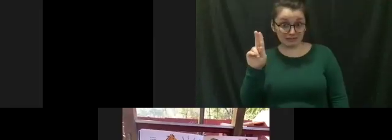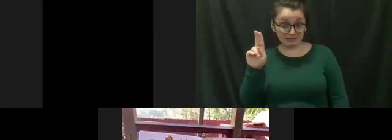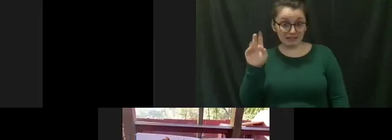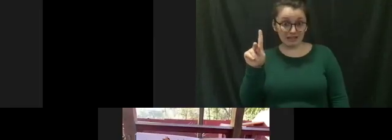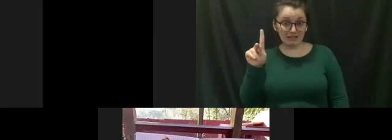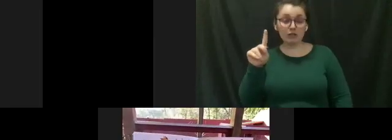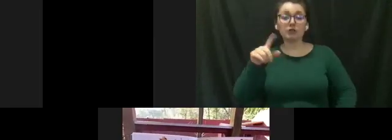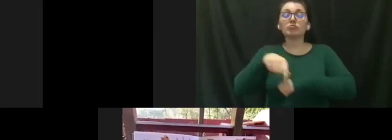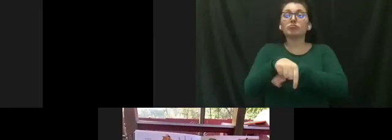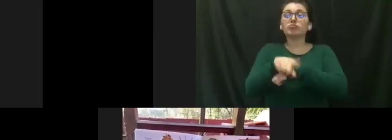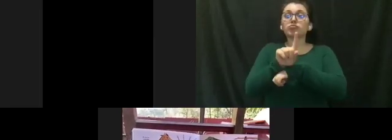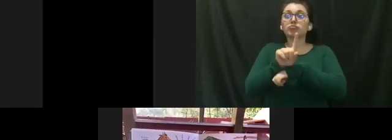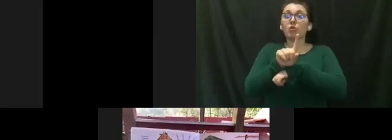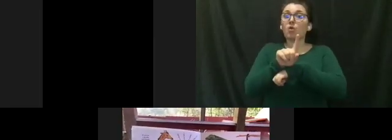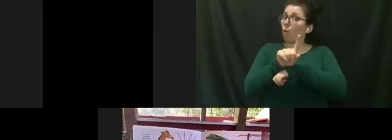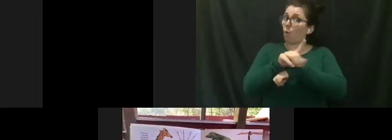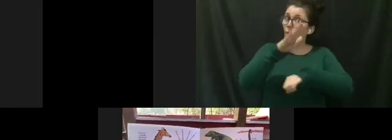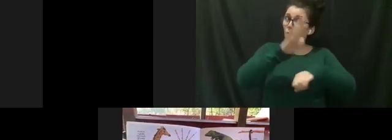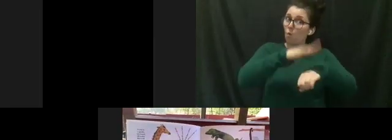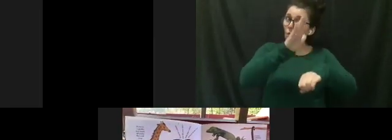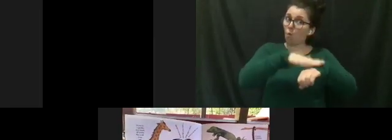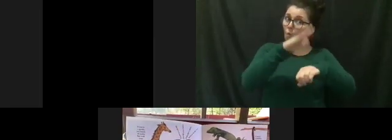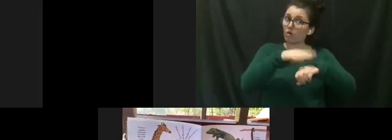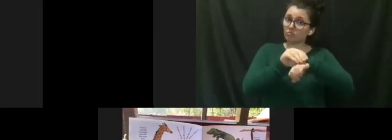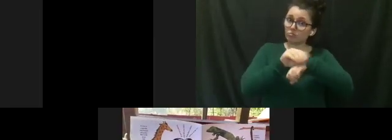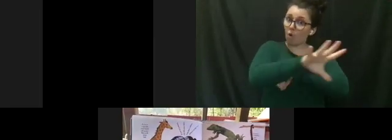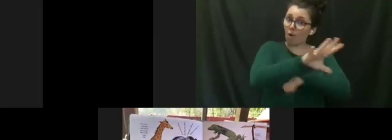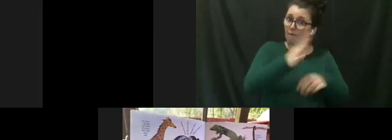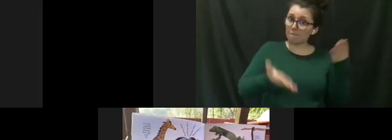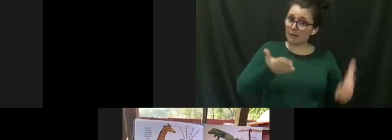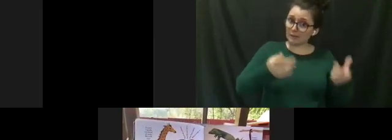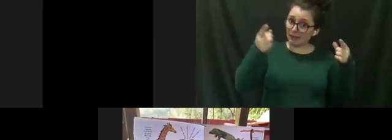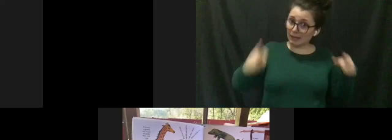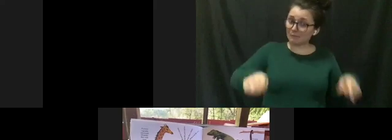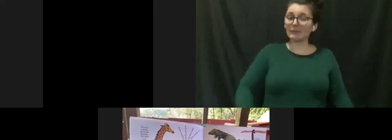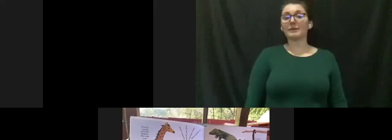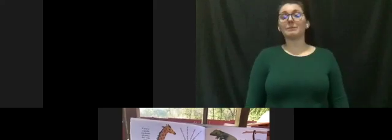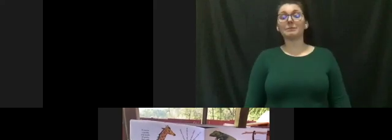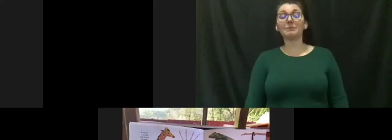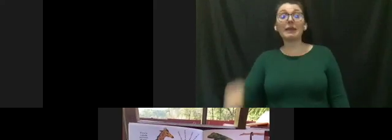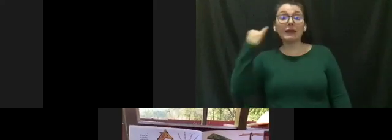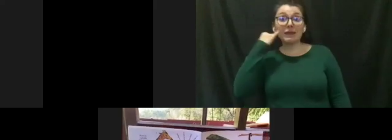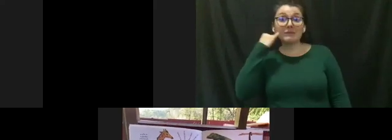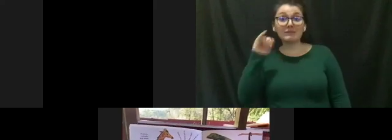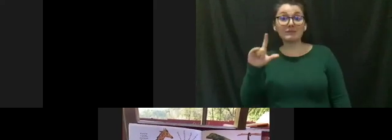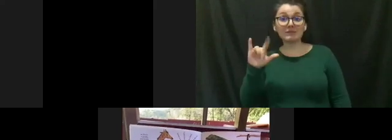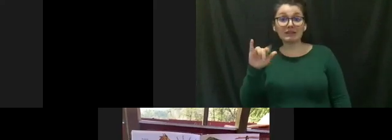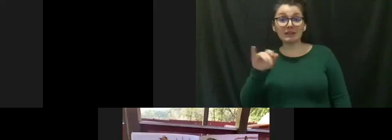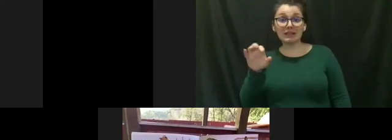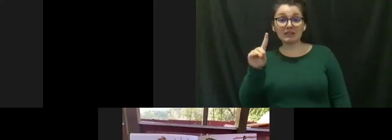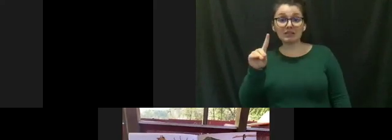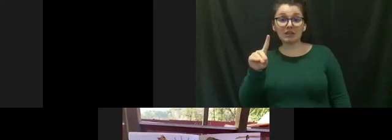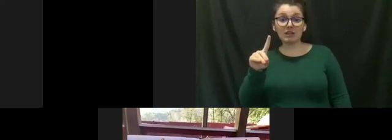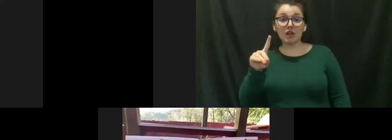your tail to warn that a stinky spray is on the way. If you're a lizard, you break off your